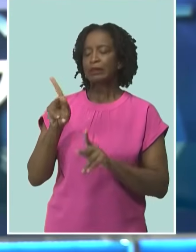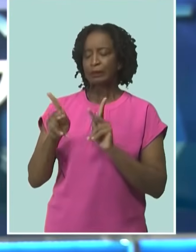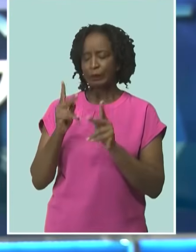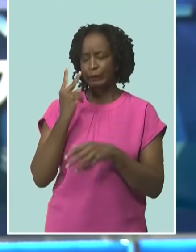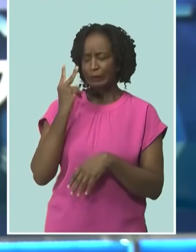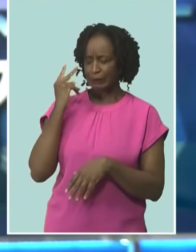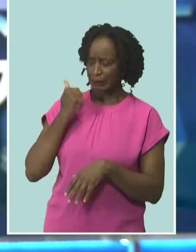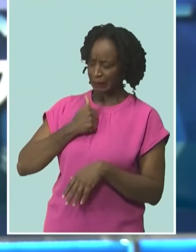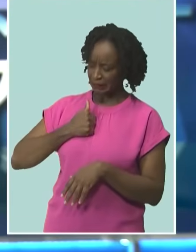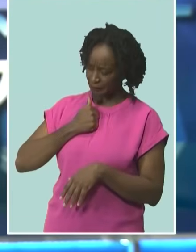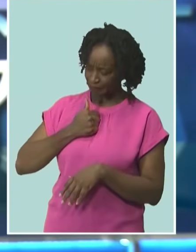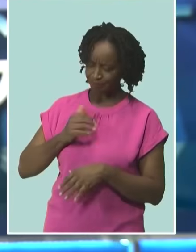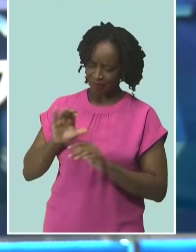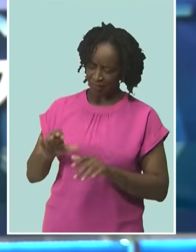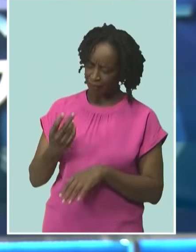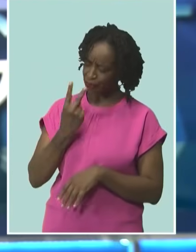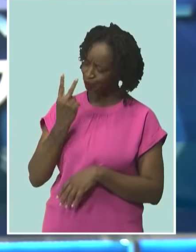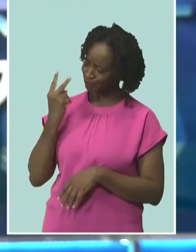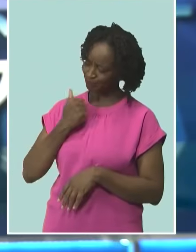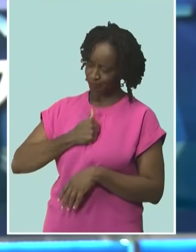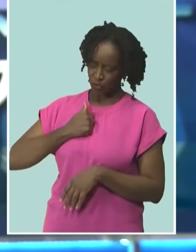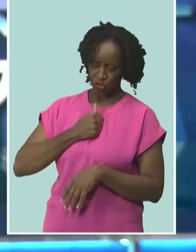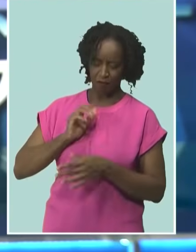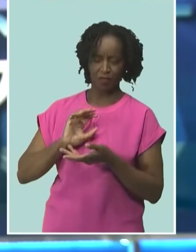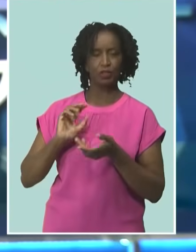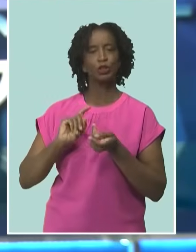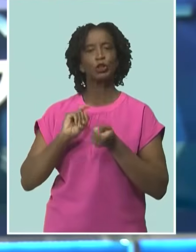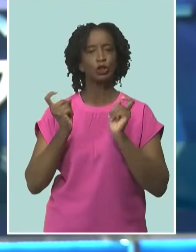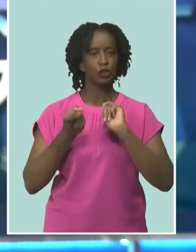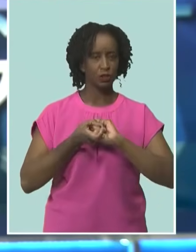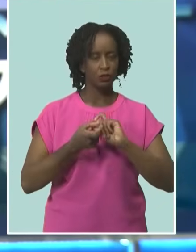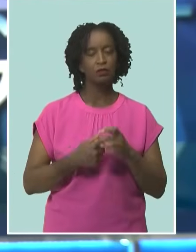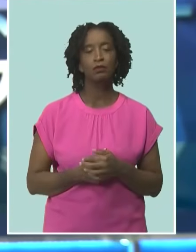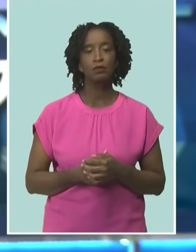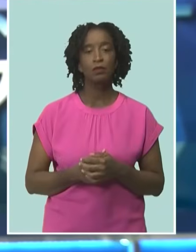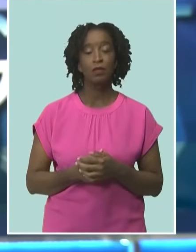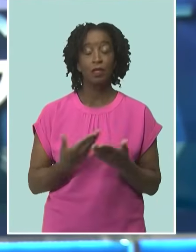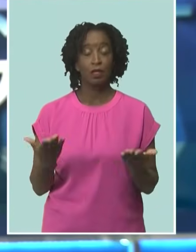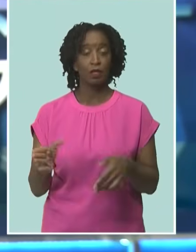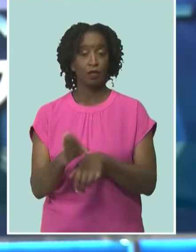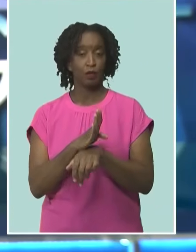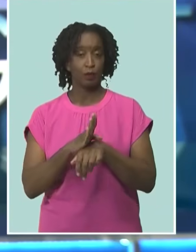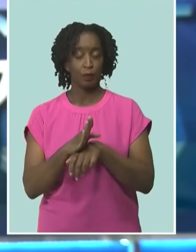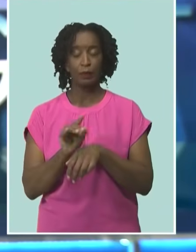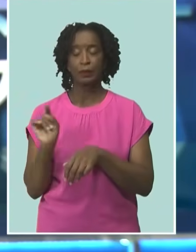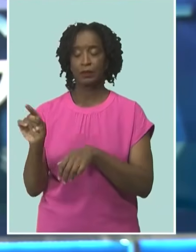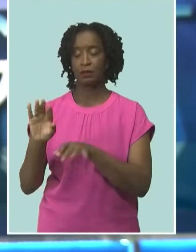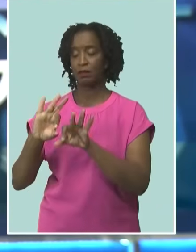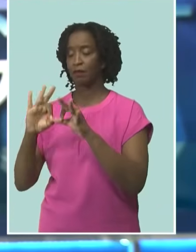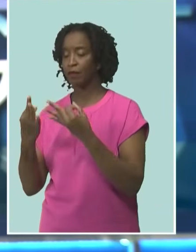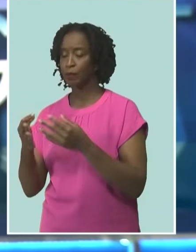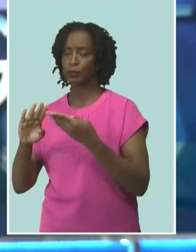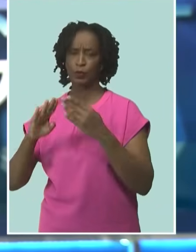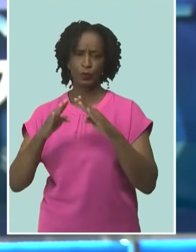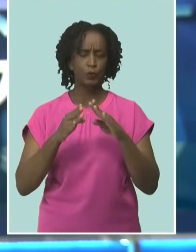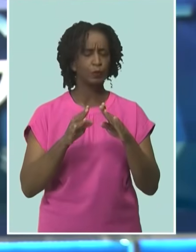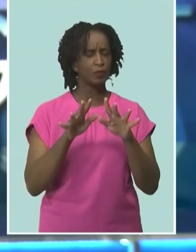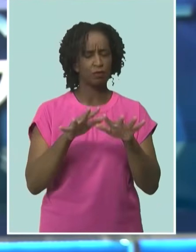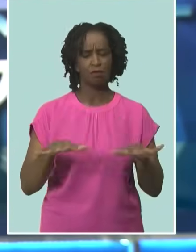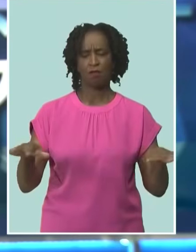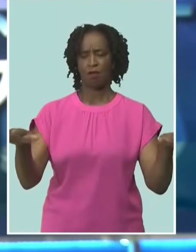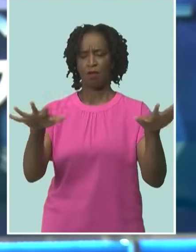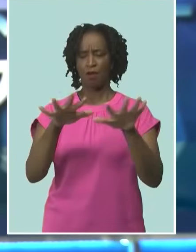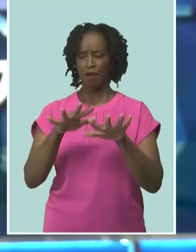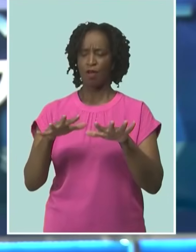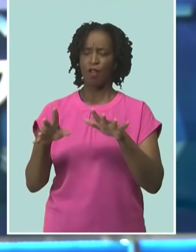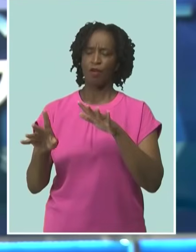must return to its spiritual foundation if the country is to overcome the challenges facing families, communities, and the nation as a whole.